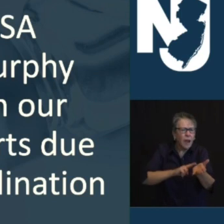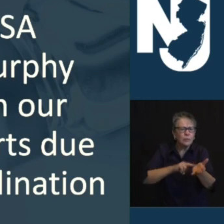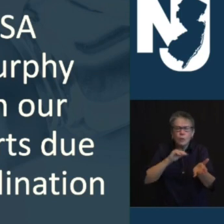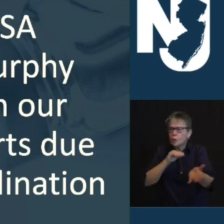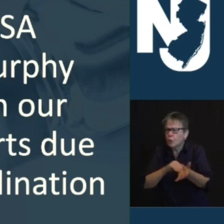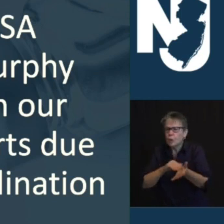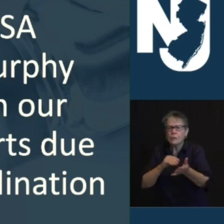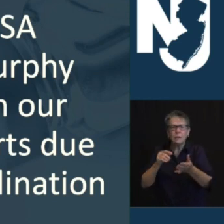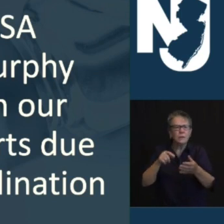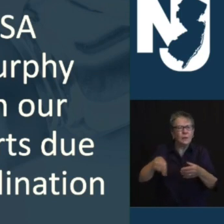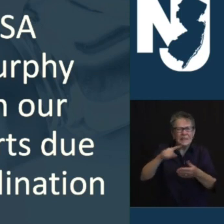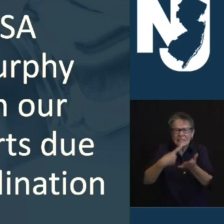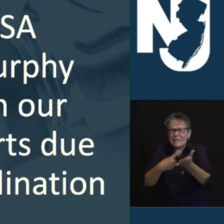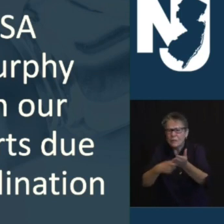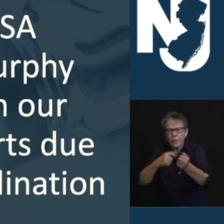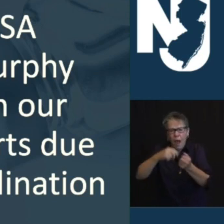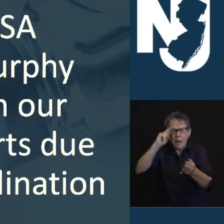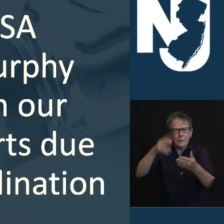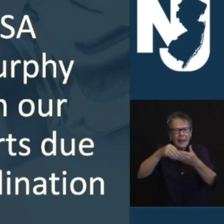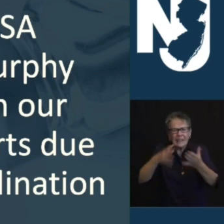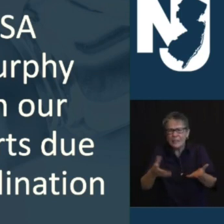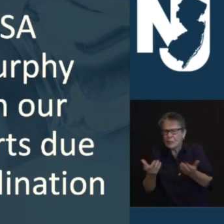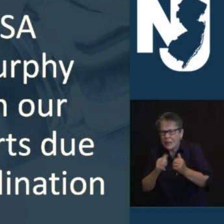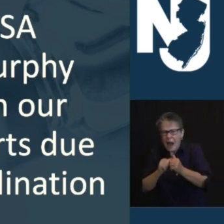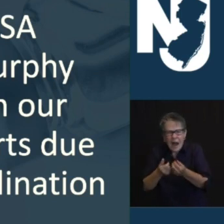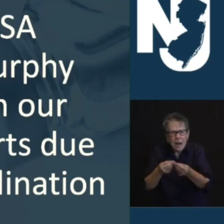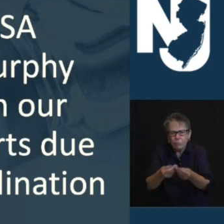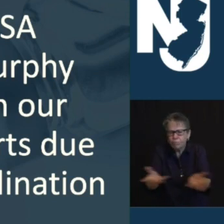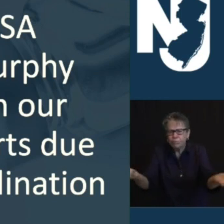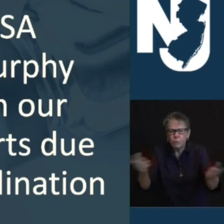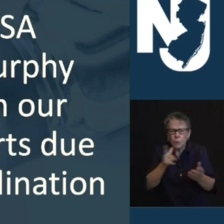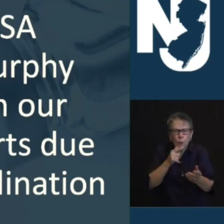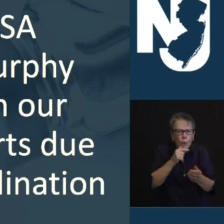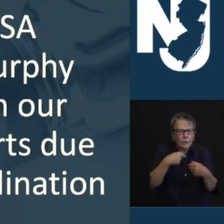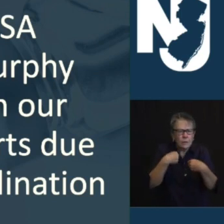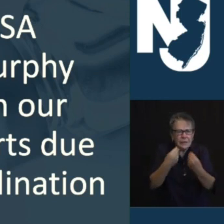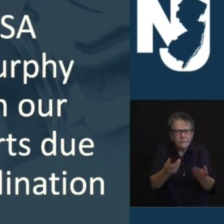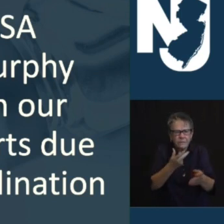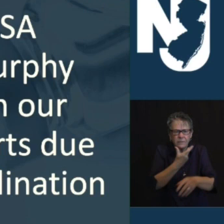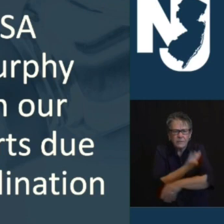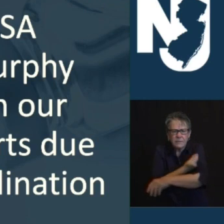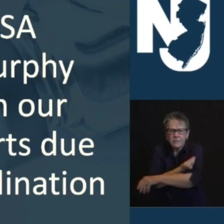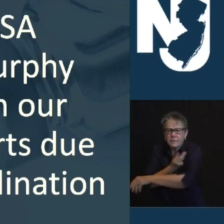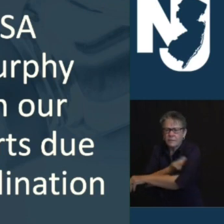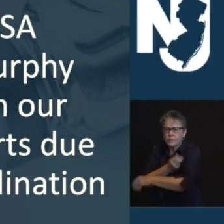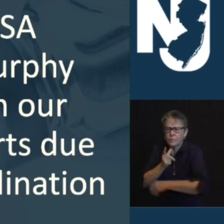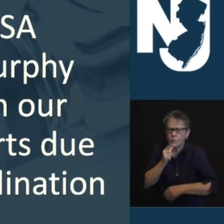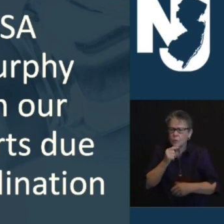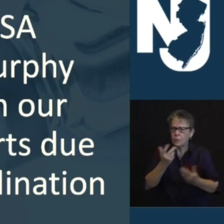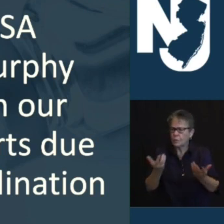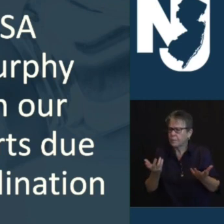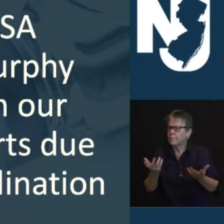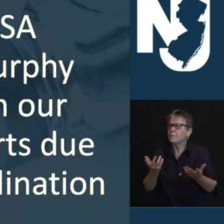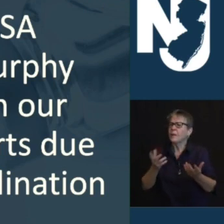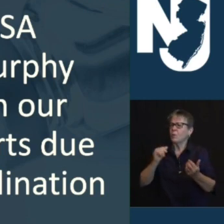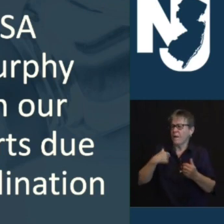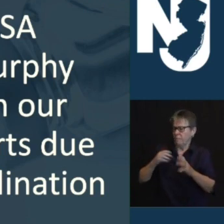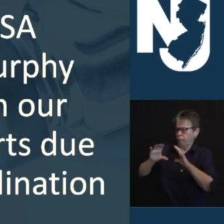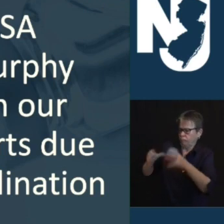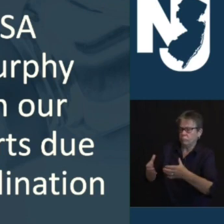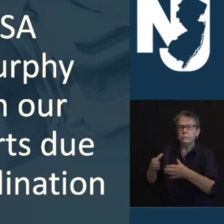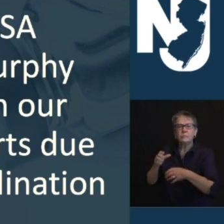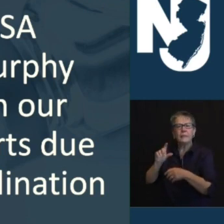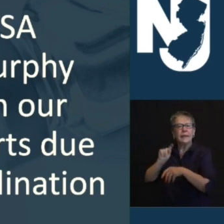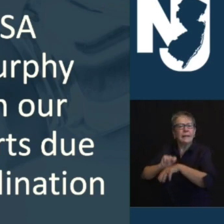as part of our vaccine task force stand ready to ensure the safety of a vaccine for New Jersey. From the get-go, we have worked to ensure